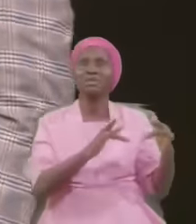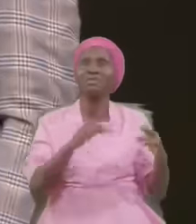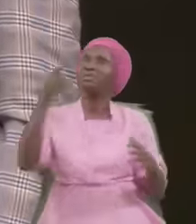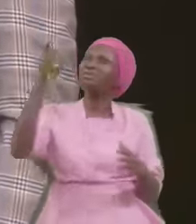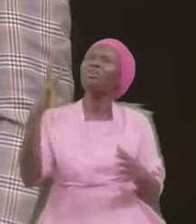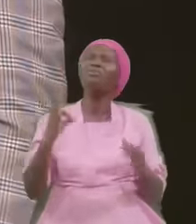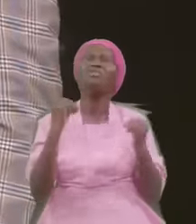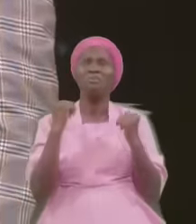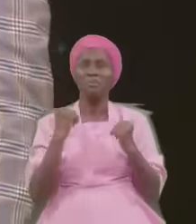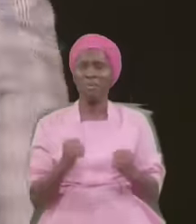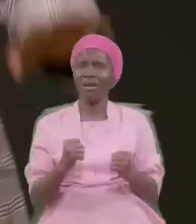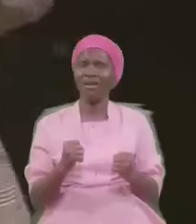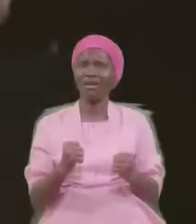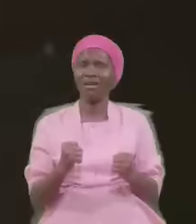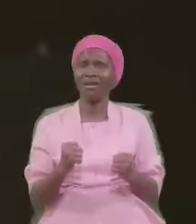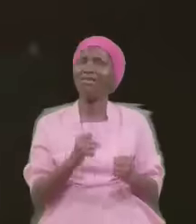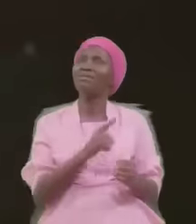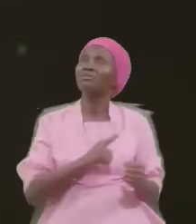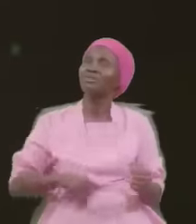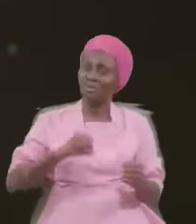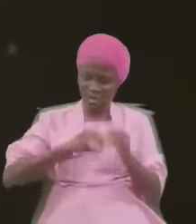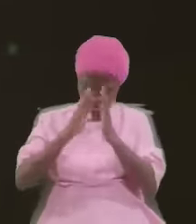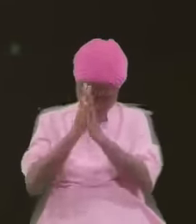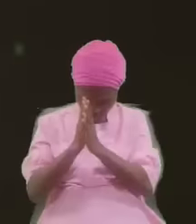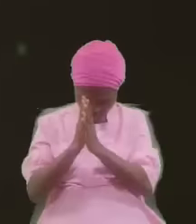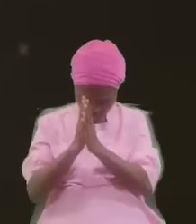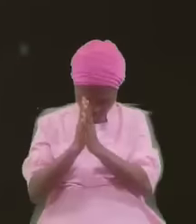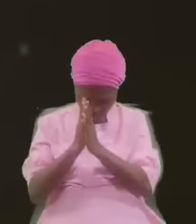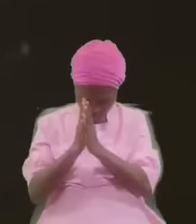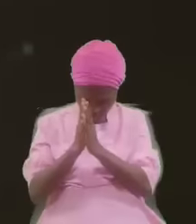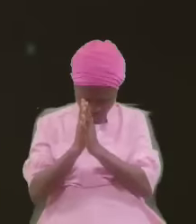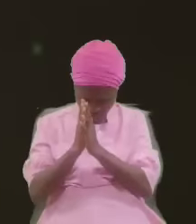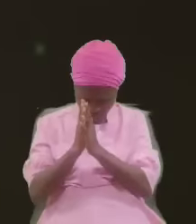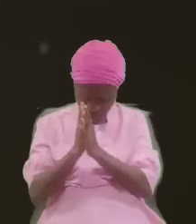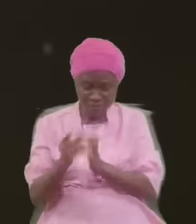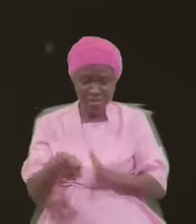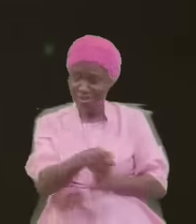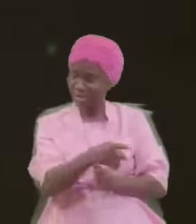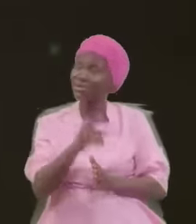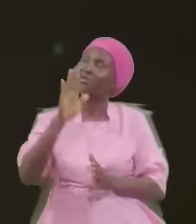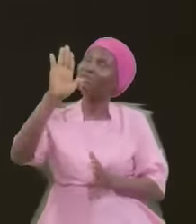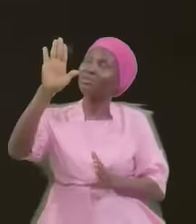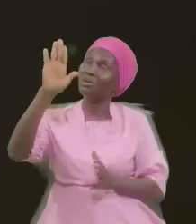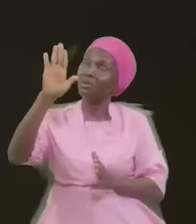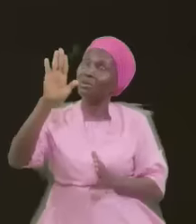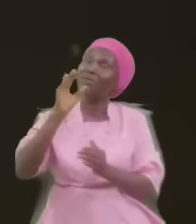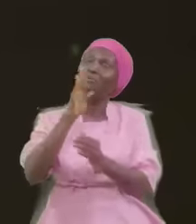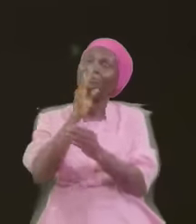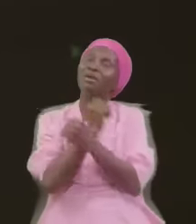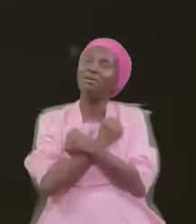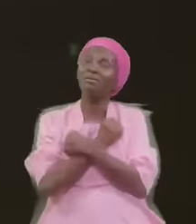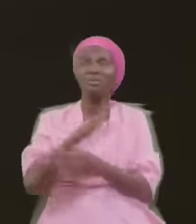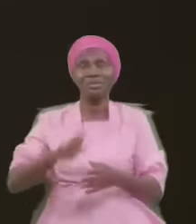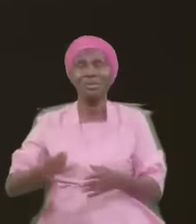of power, Lord, I pray, this your beloved child, son,